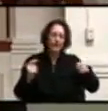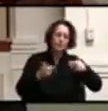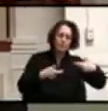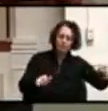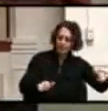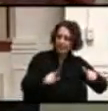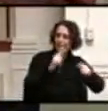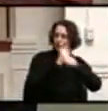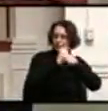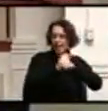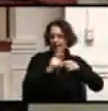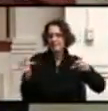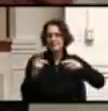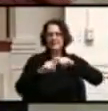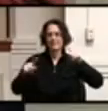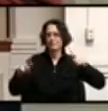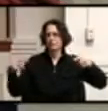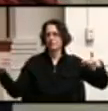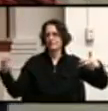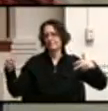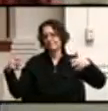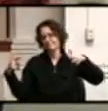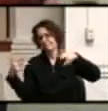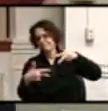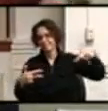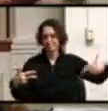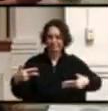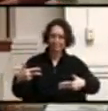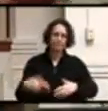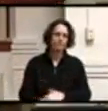floor plan, we've got,